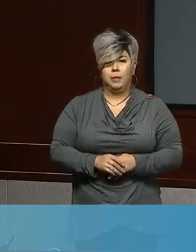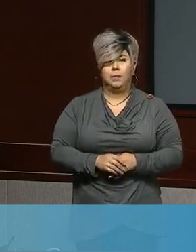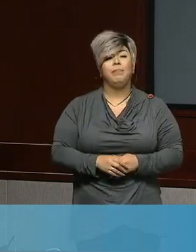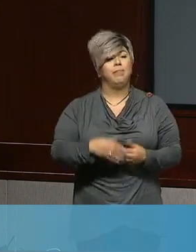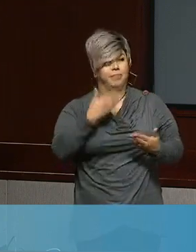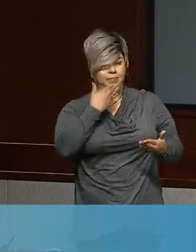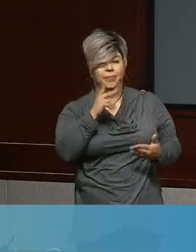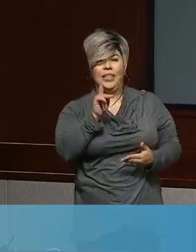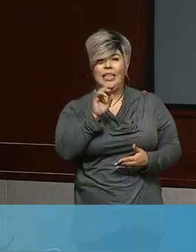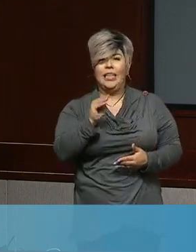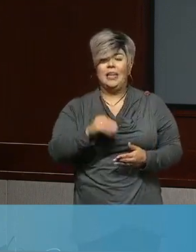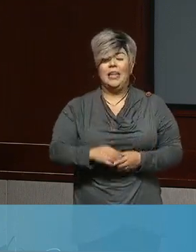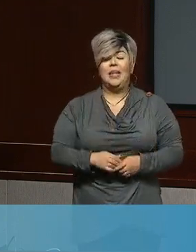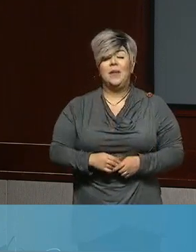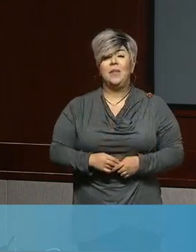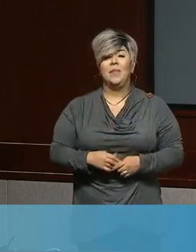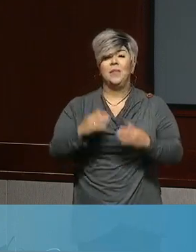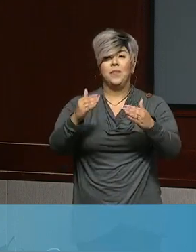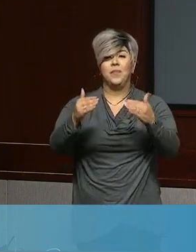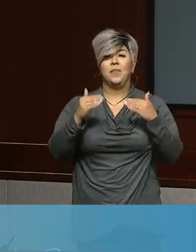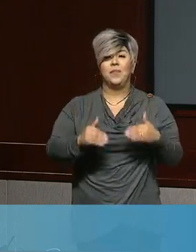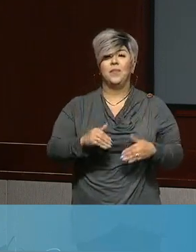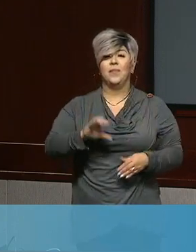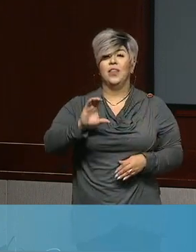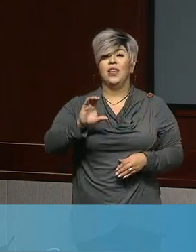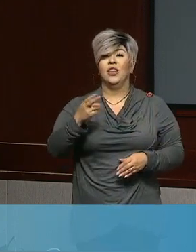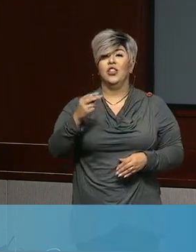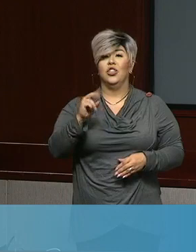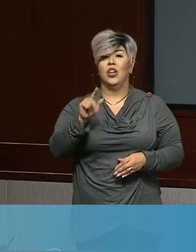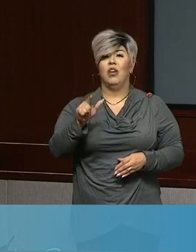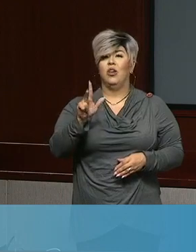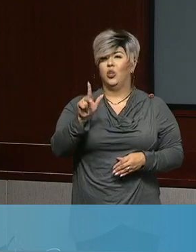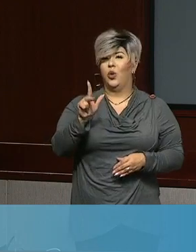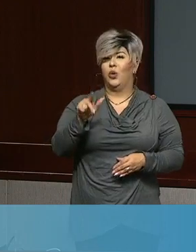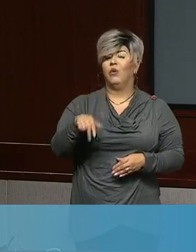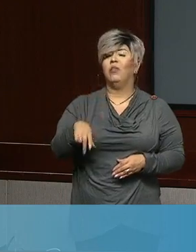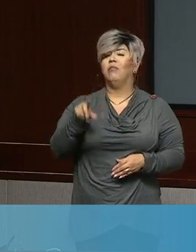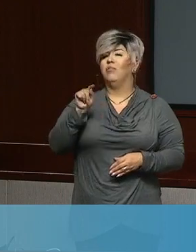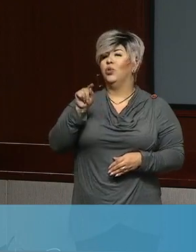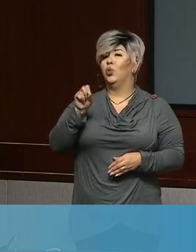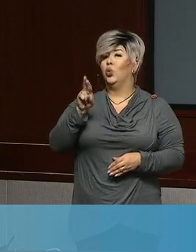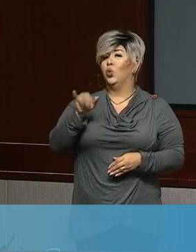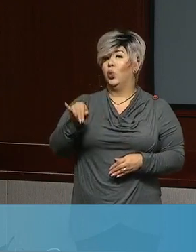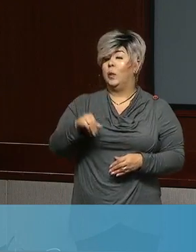Thank you, Kim. Our next outlet is Channel 23. I believe we have Tori on the line.